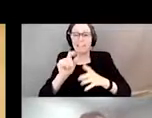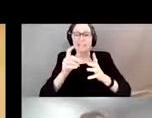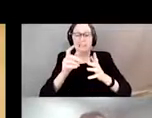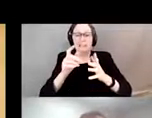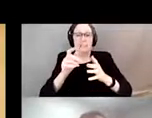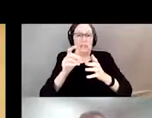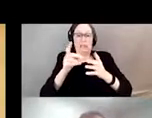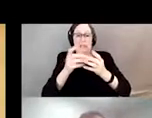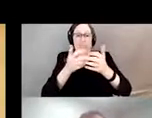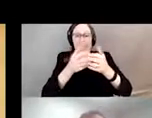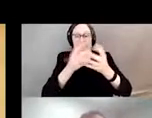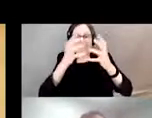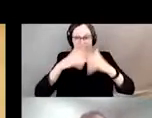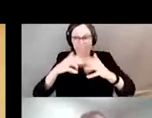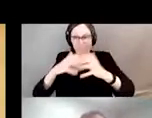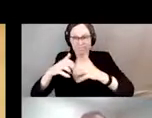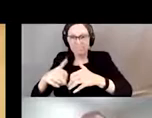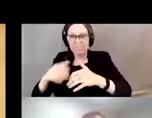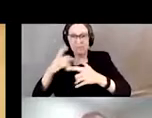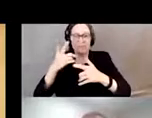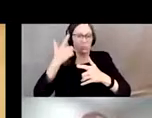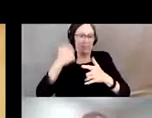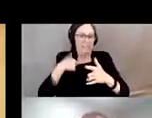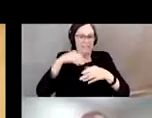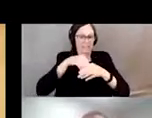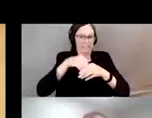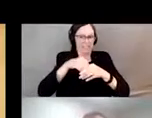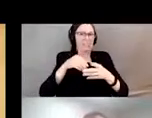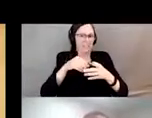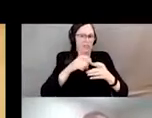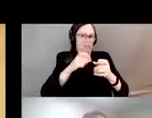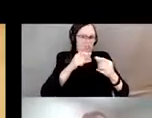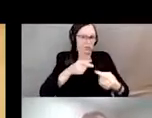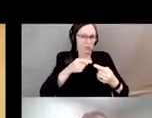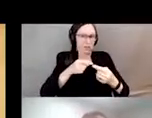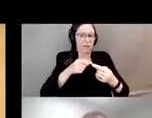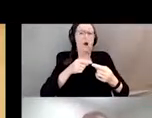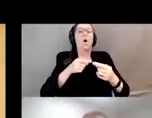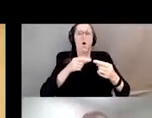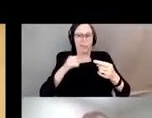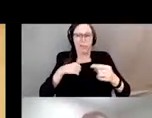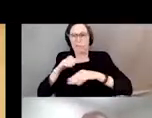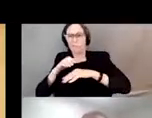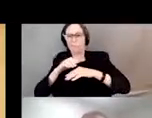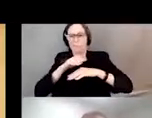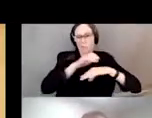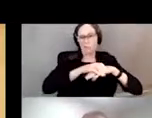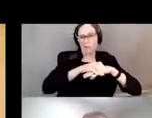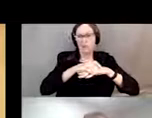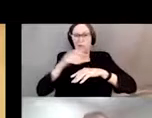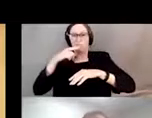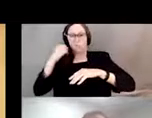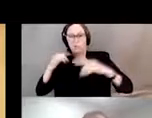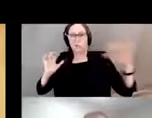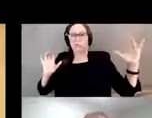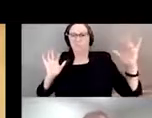due to internal dynastic struggle, Britain and Russia become much more active, where they actually will send